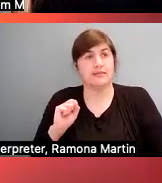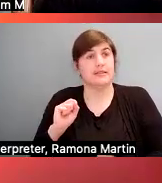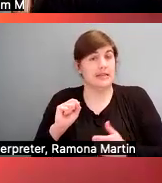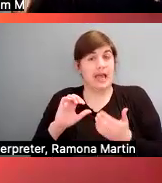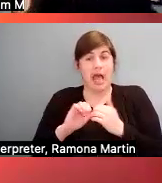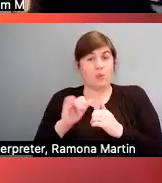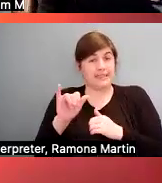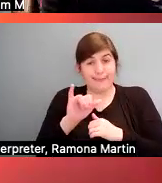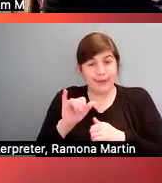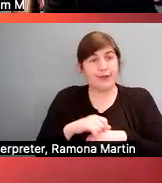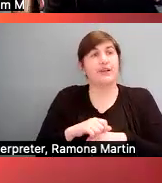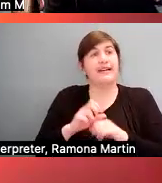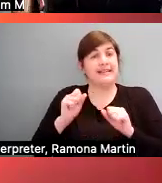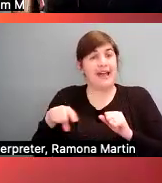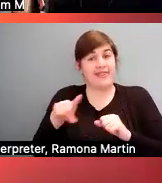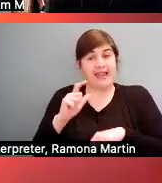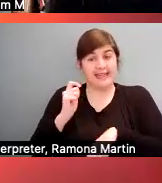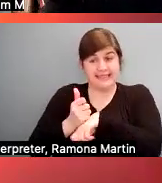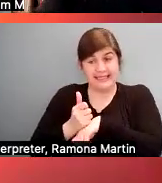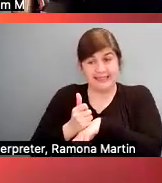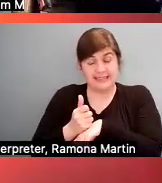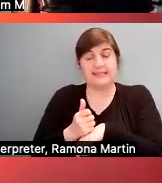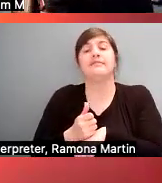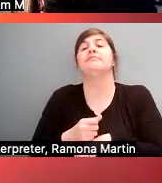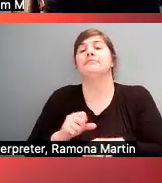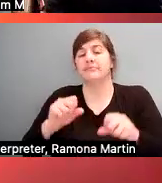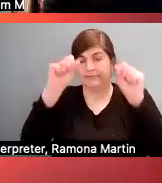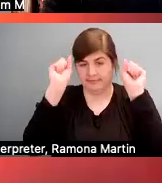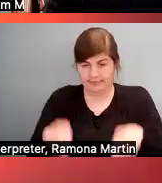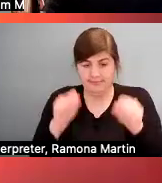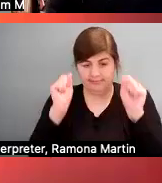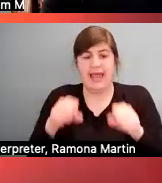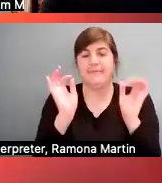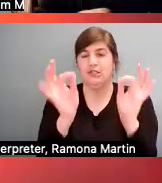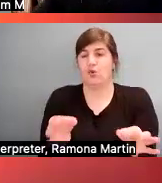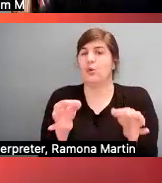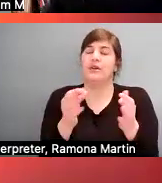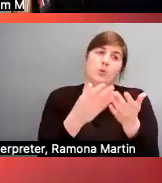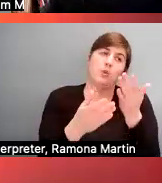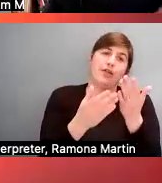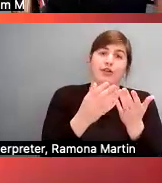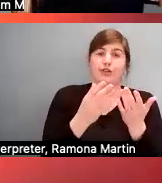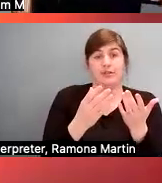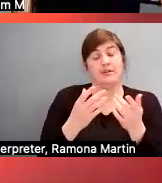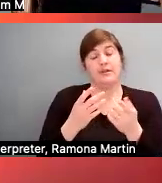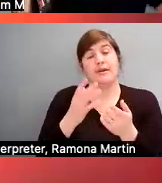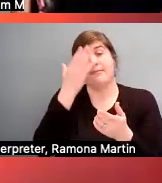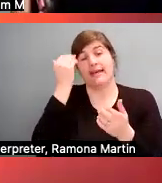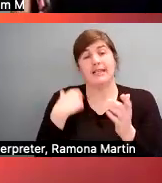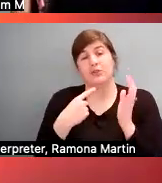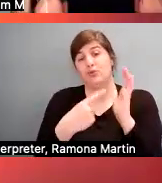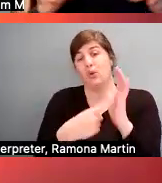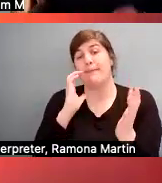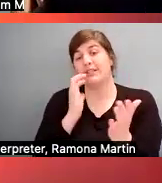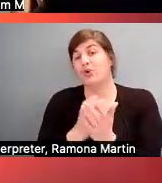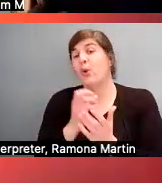these, and like, can they exist other places? Absolutely. So I'm glad, whether that was spurred on by me teasing that or